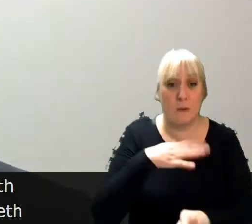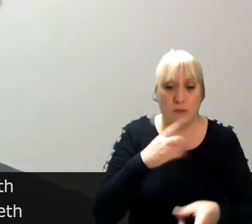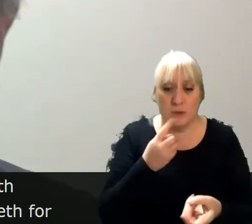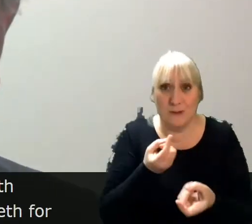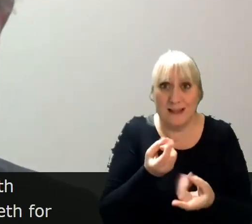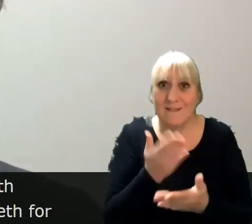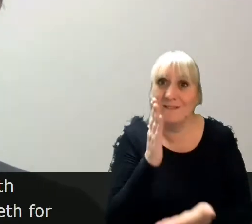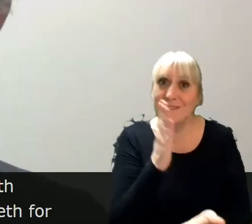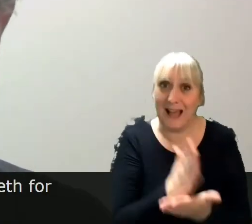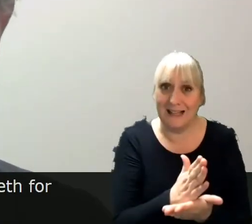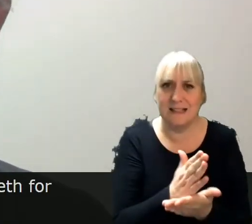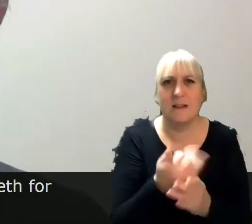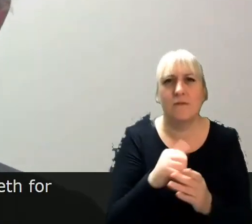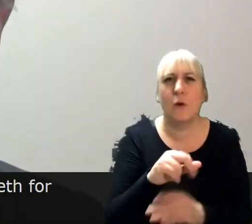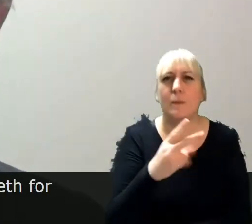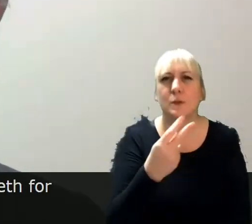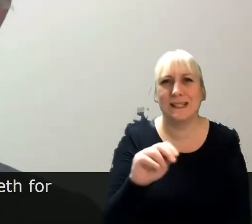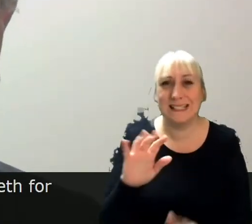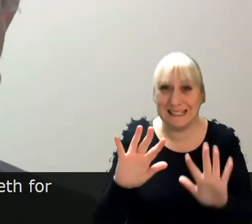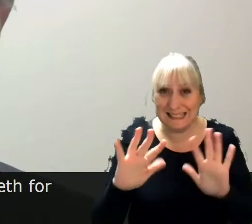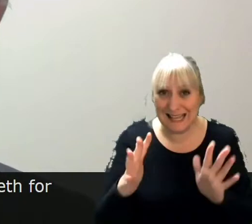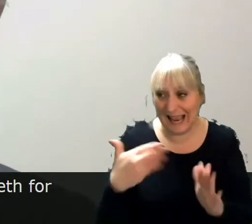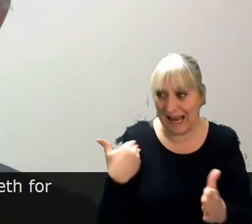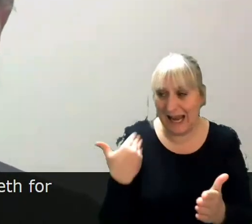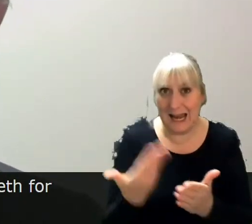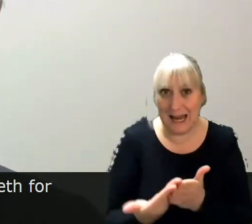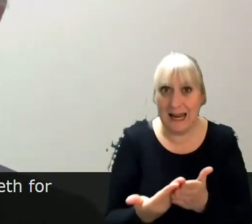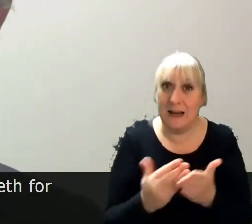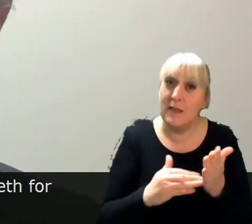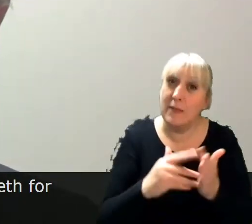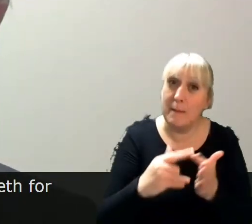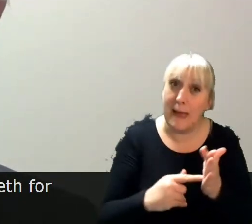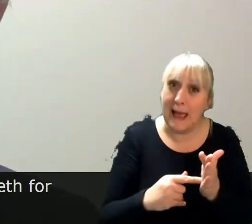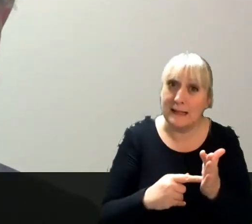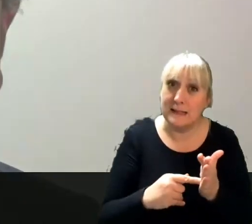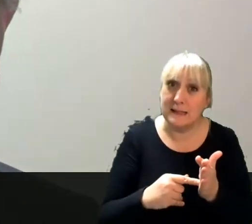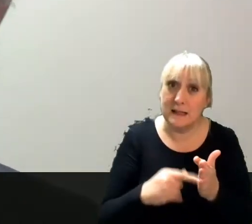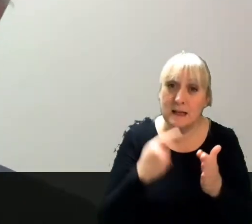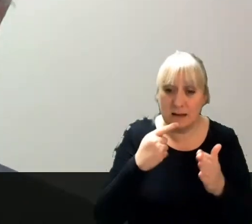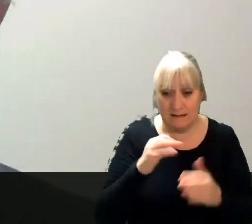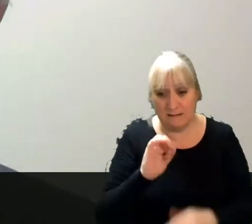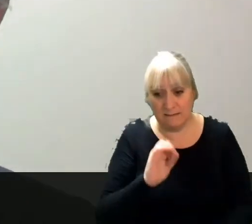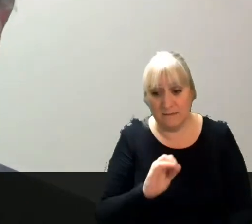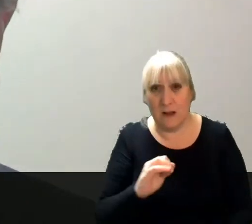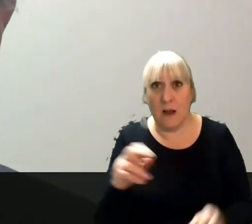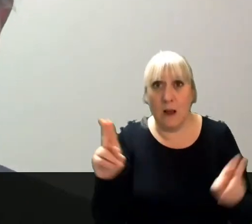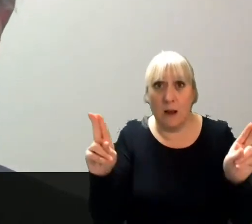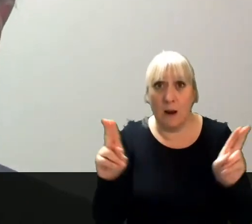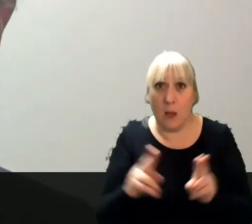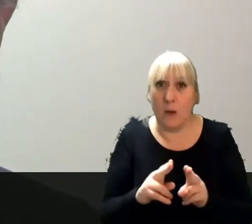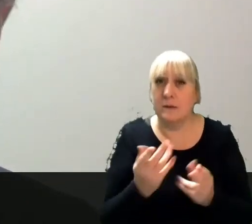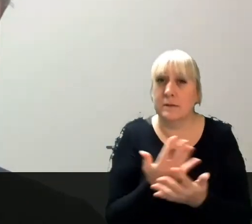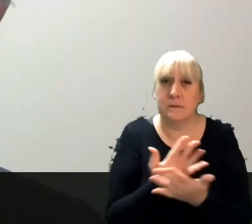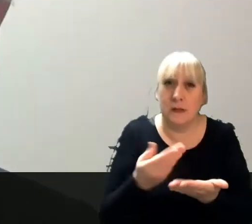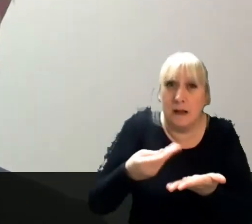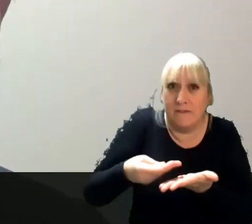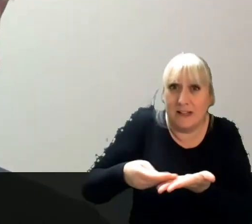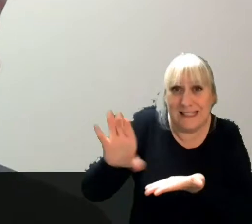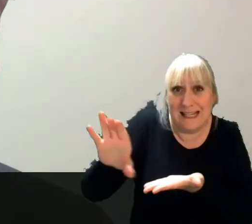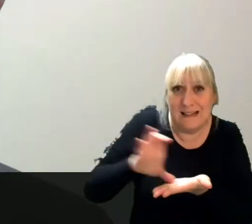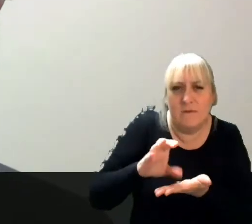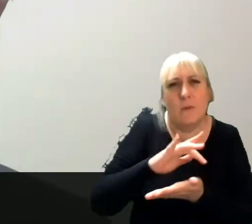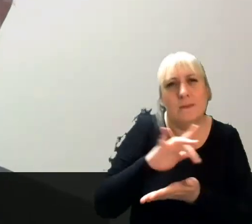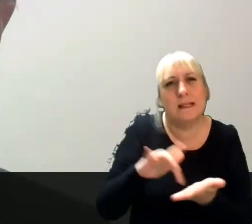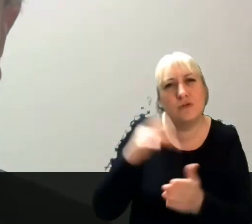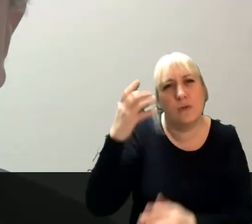2010, austerity cuts have meant that the Met has lost around £850 million in cuts in funding from central government over the